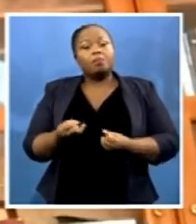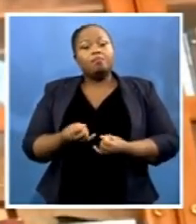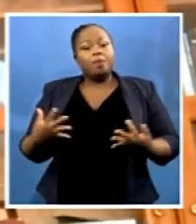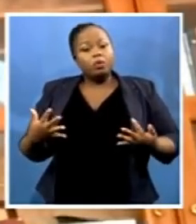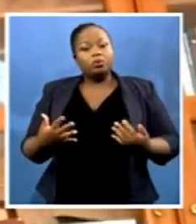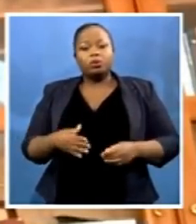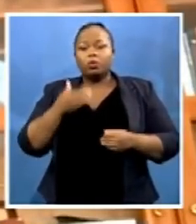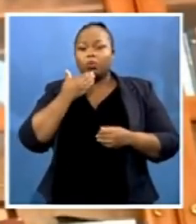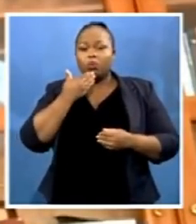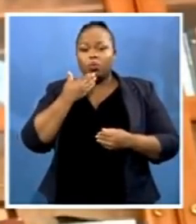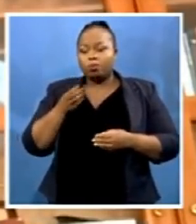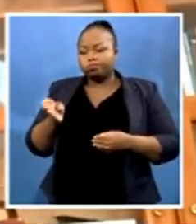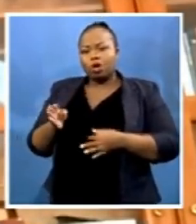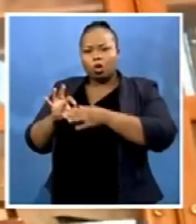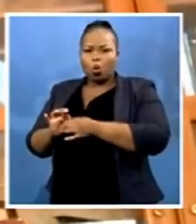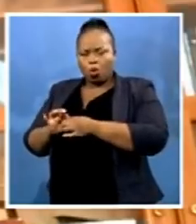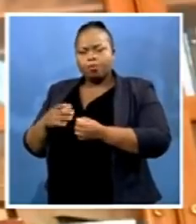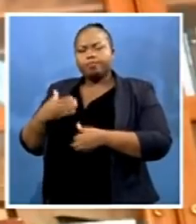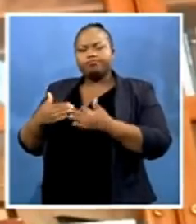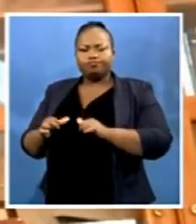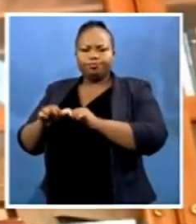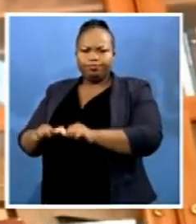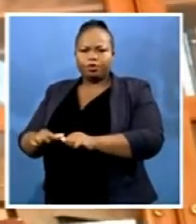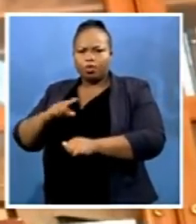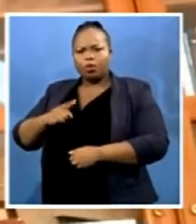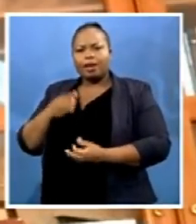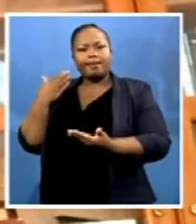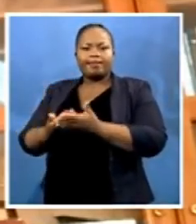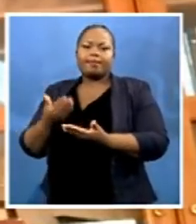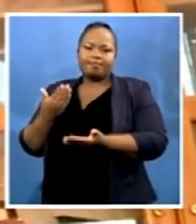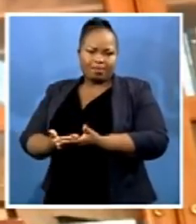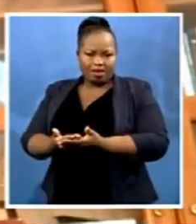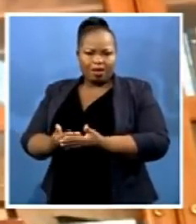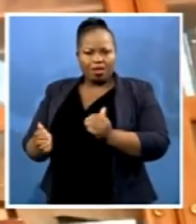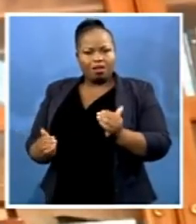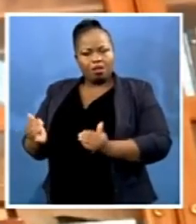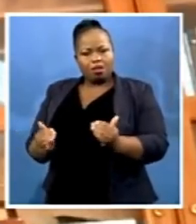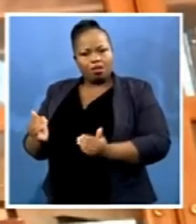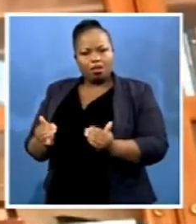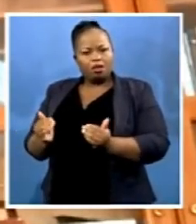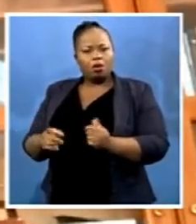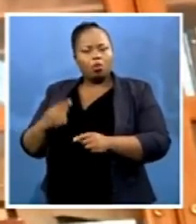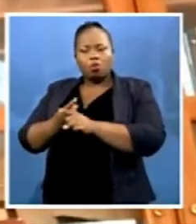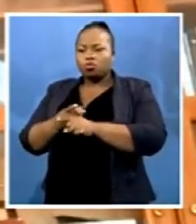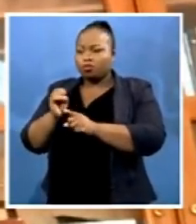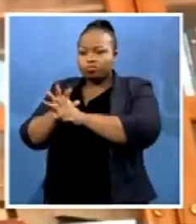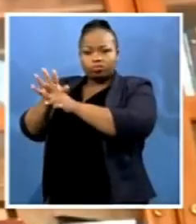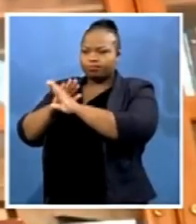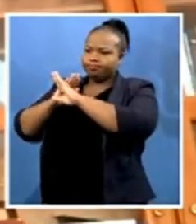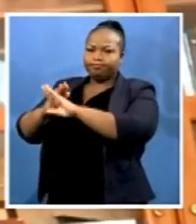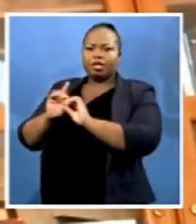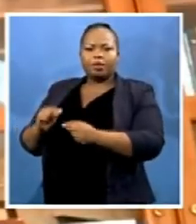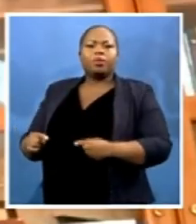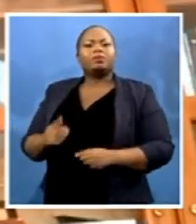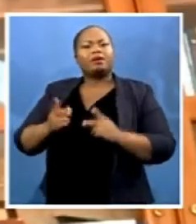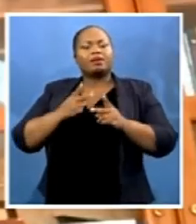home because of the ability to contain the infection from infecting other people. So I think we have to learn as we go, but